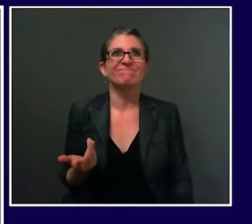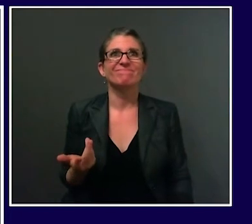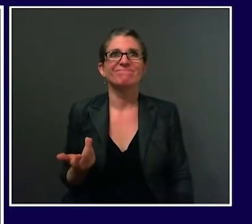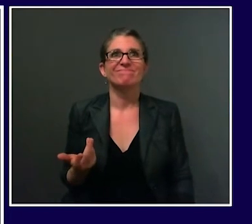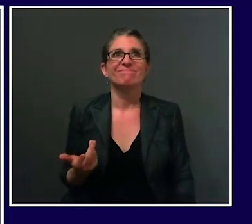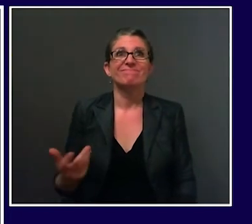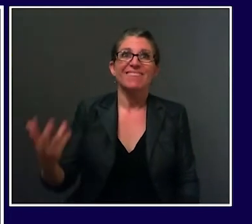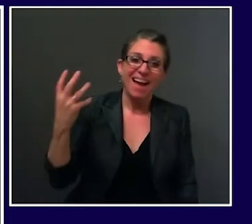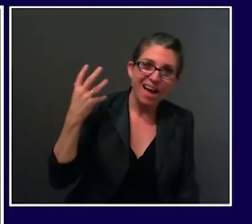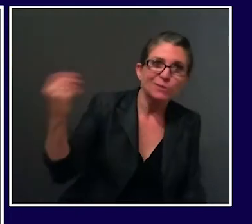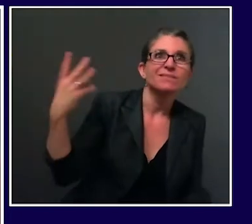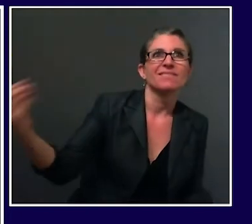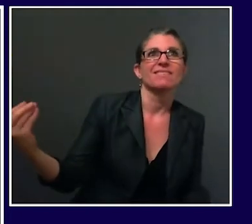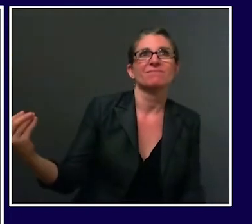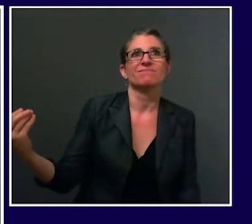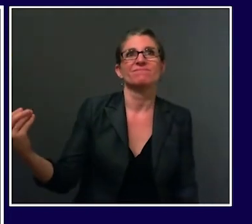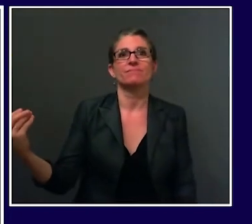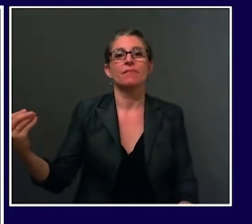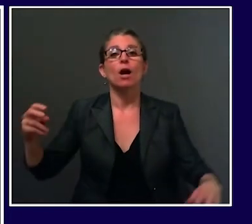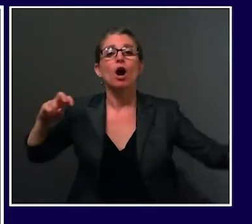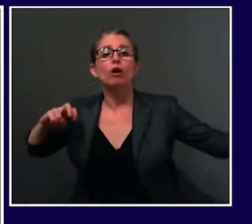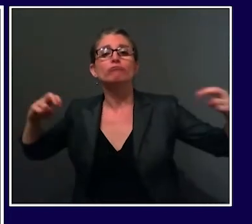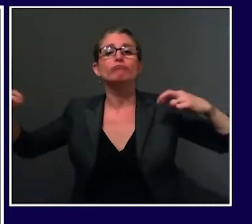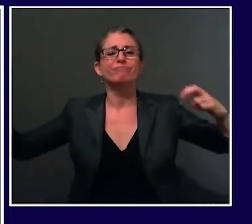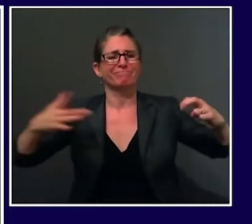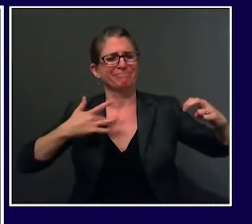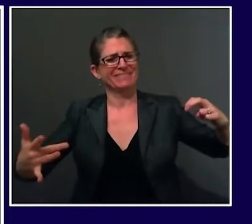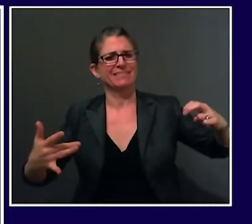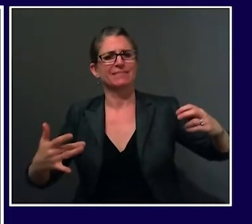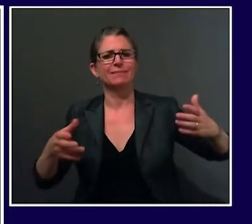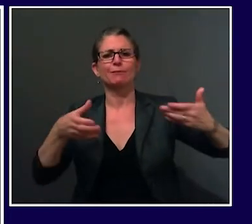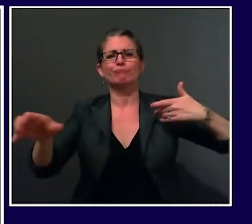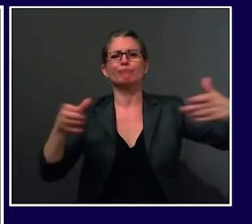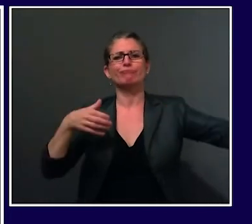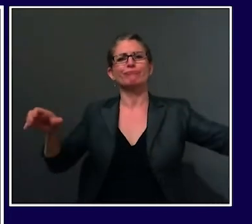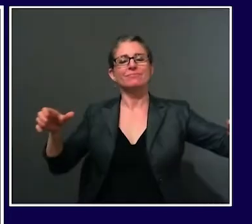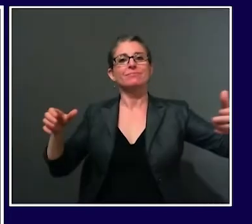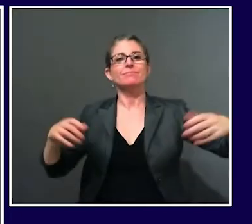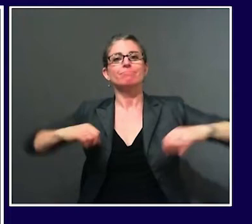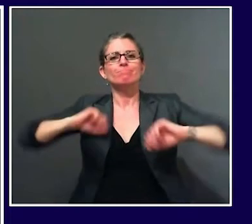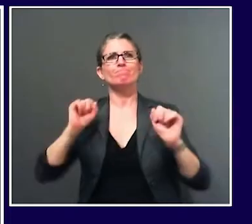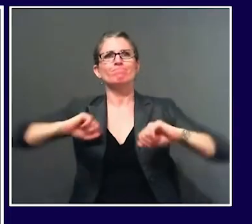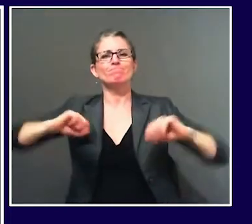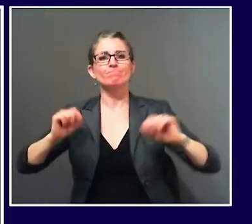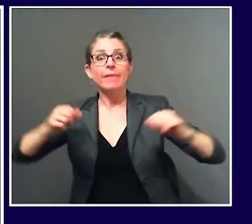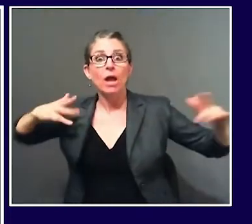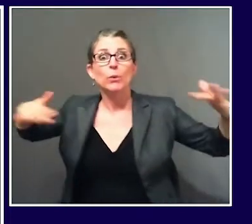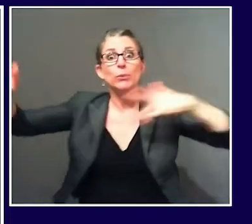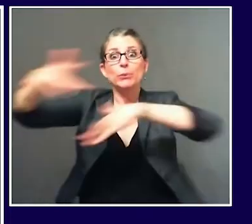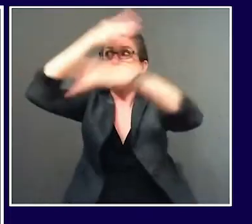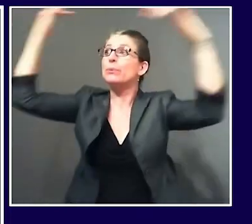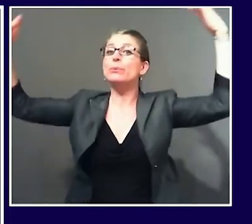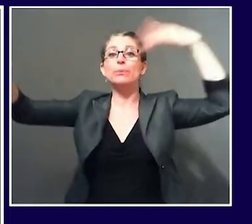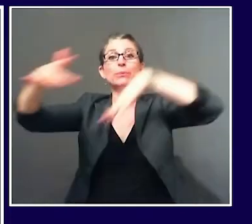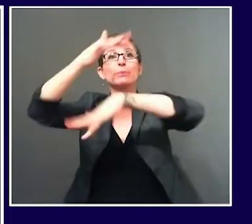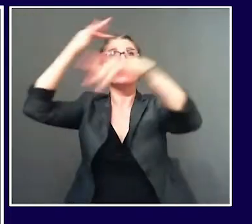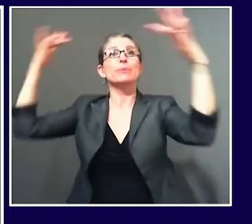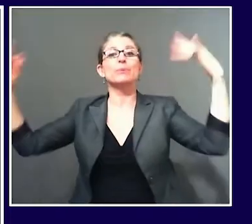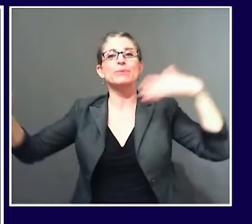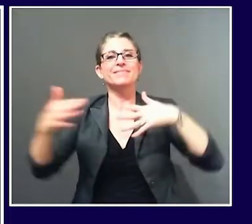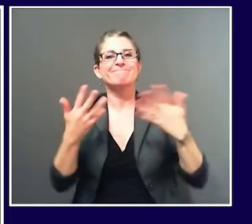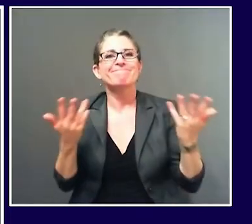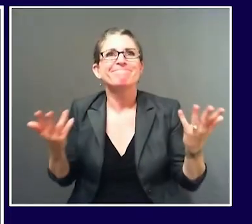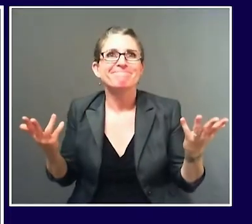out outside, and perhaps other factors that have yet to be elucidated, there is a lower degree of transmission based on some early